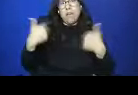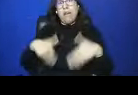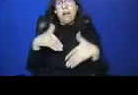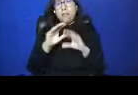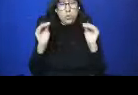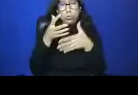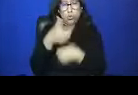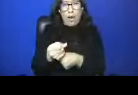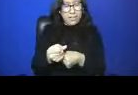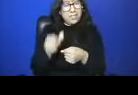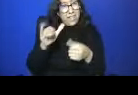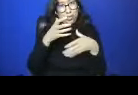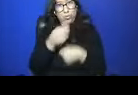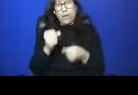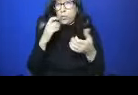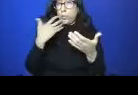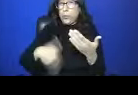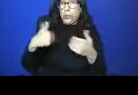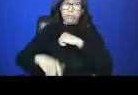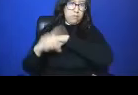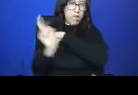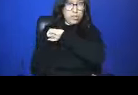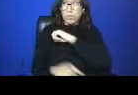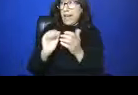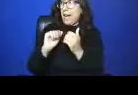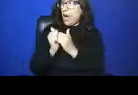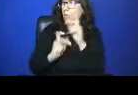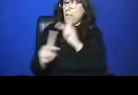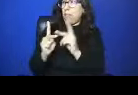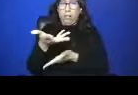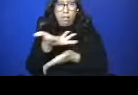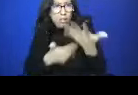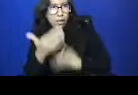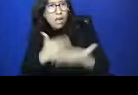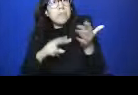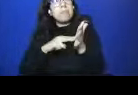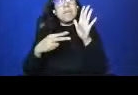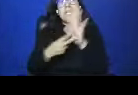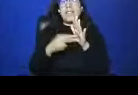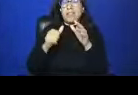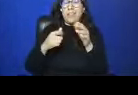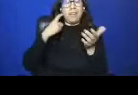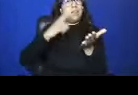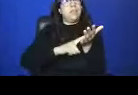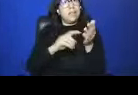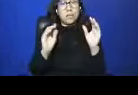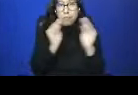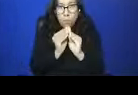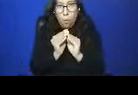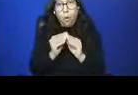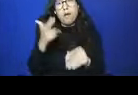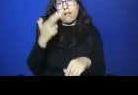real consequences in how people relate to one another and cannot be separated from the mass uptick of gun violence in this country